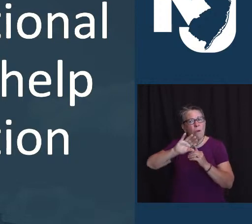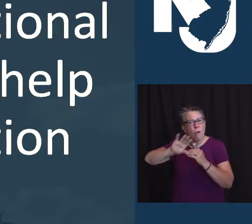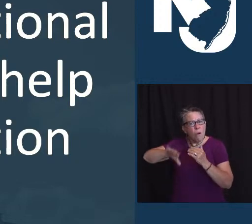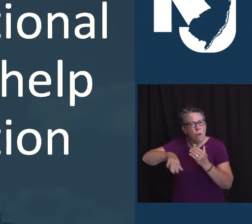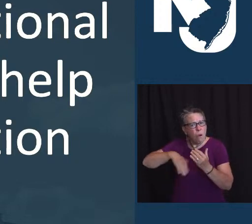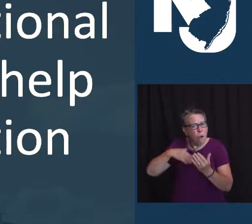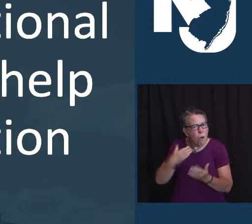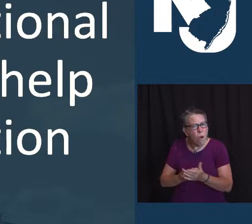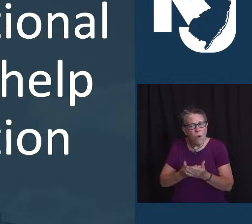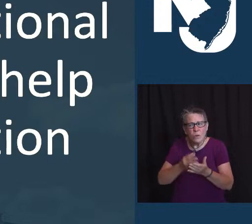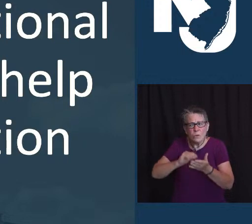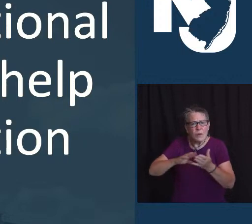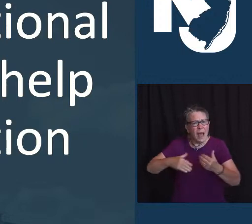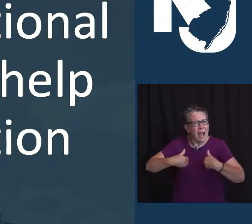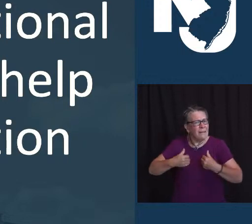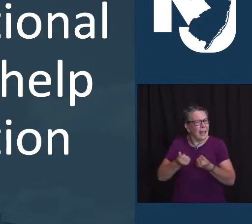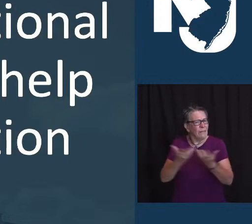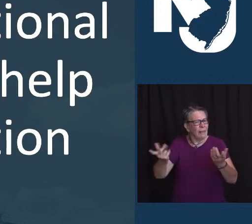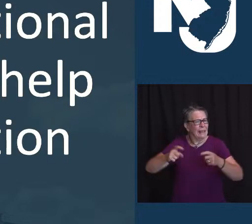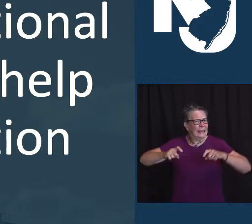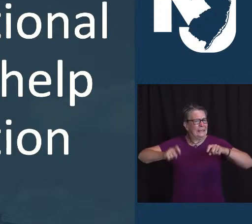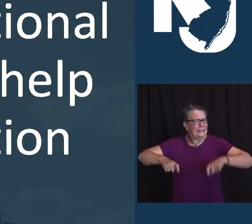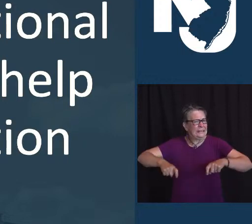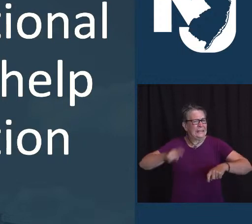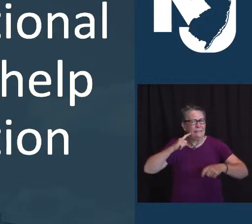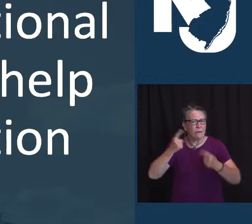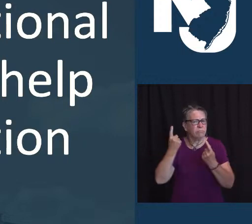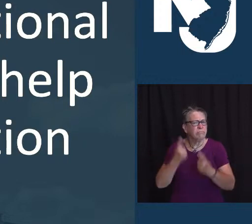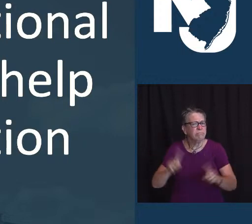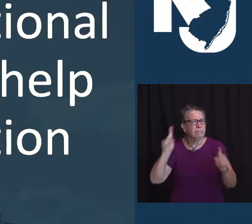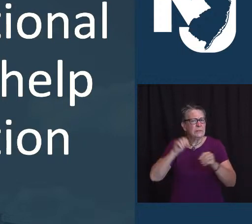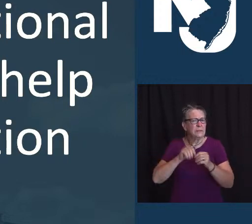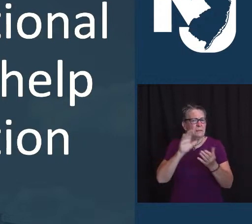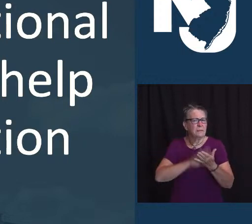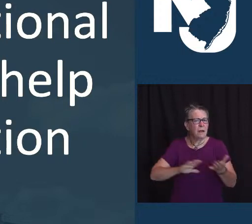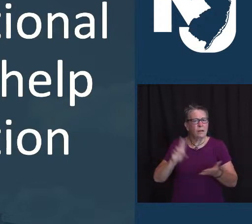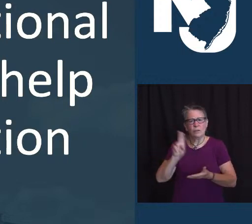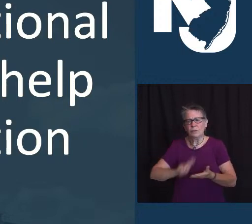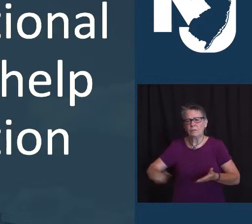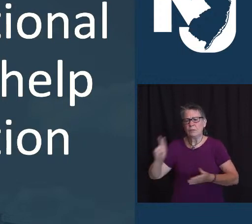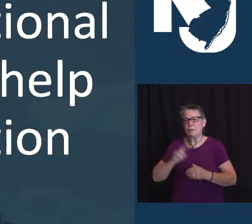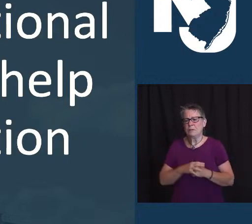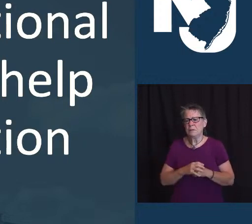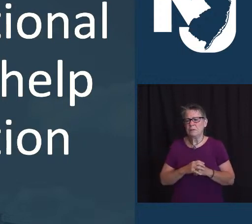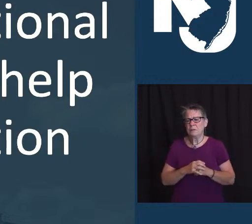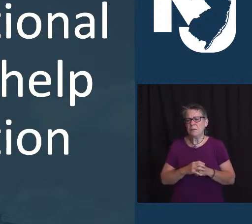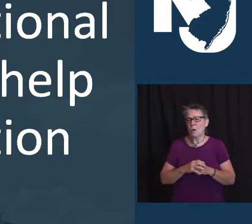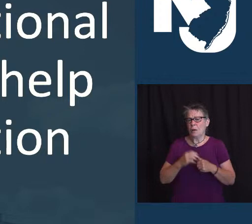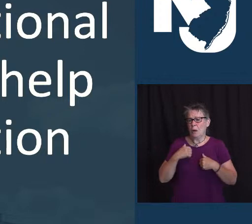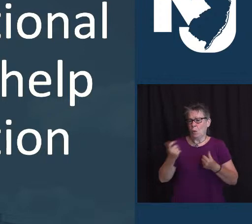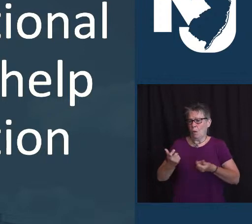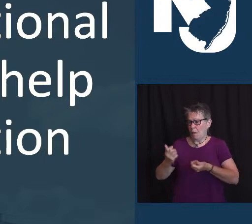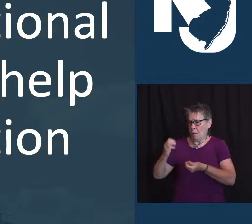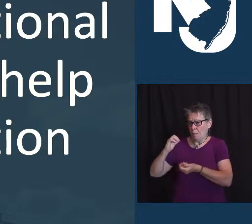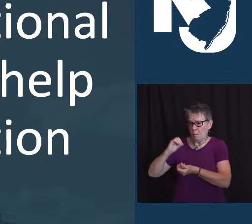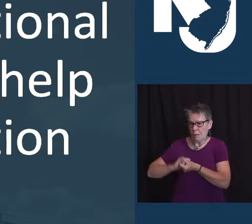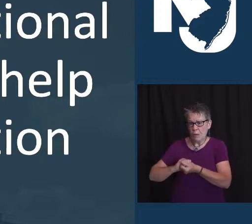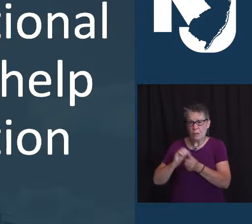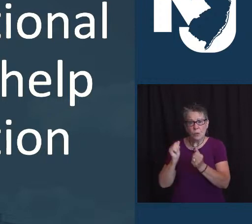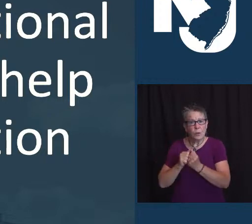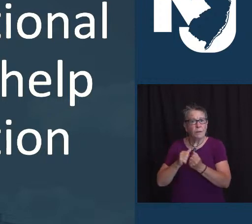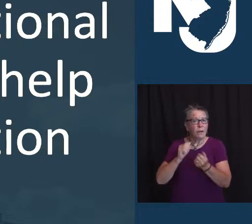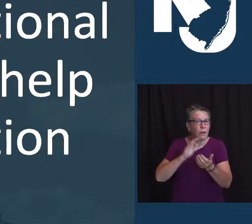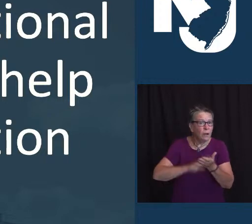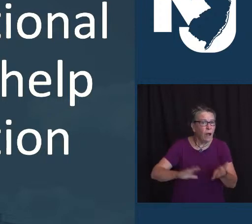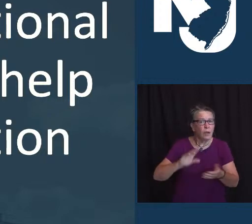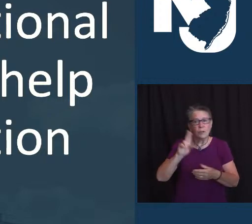have long excelled, and we are proud to partner with them to ensure their continued ability to meet the needs of their students and